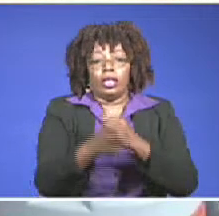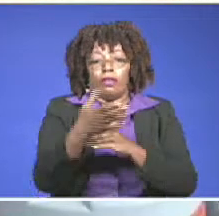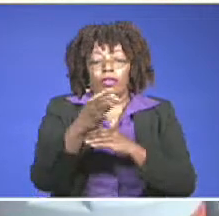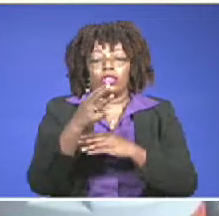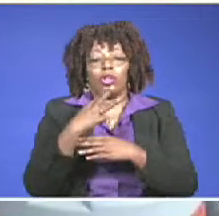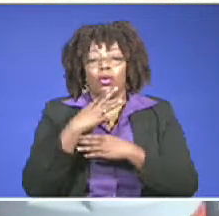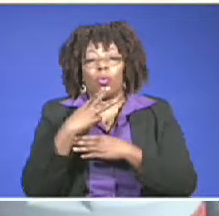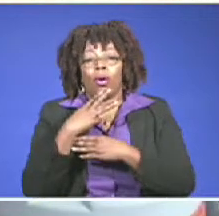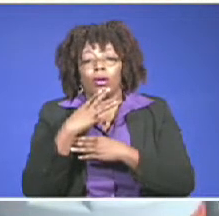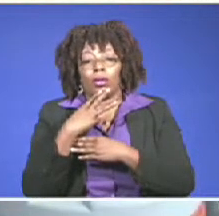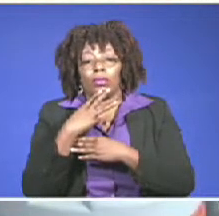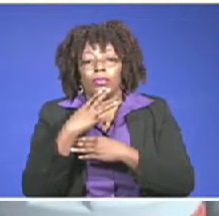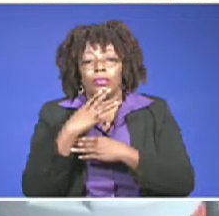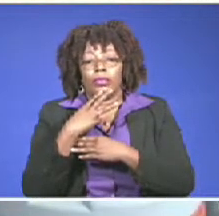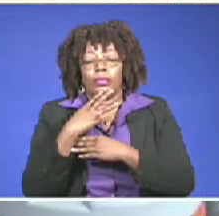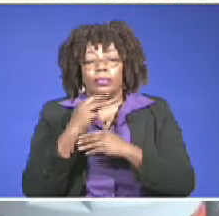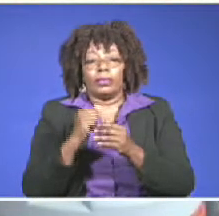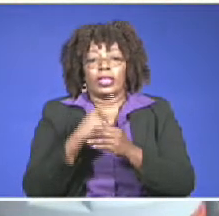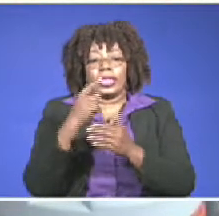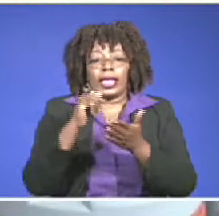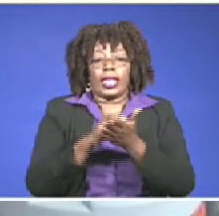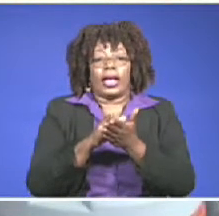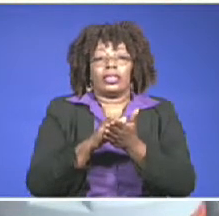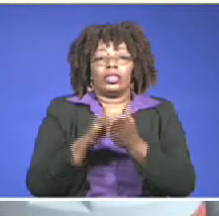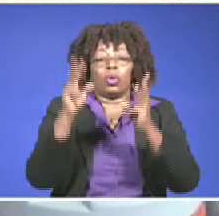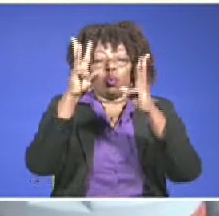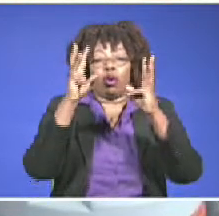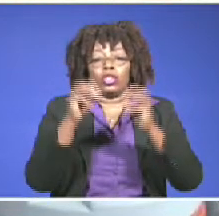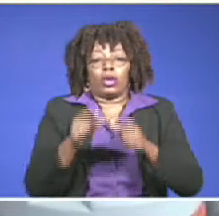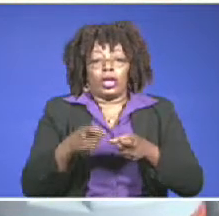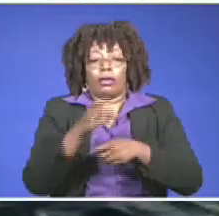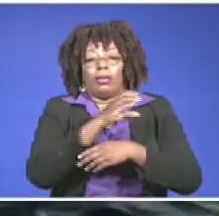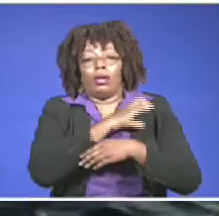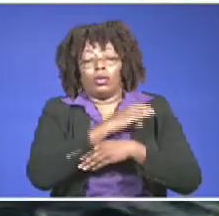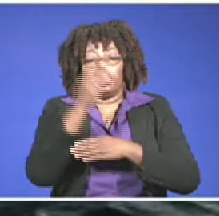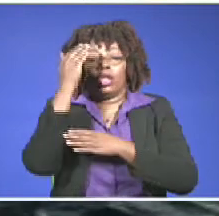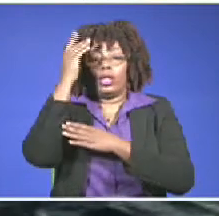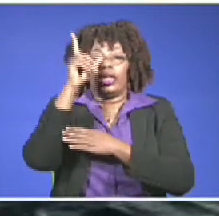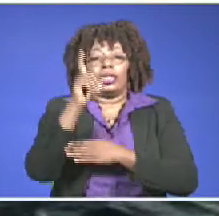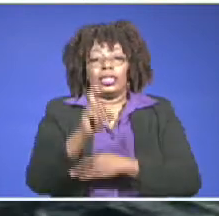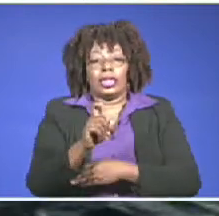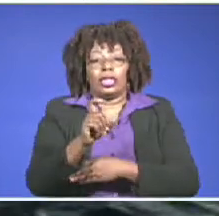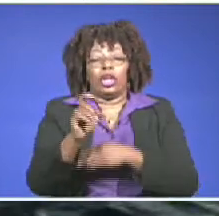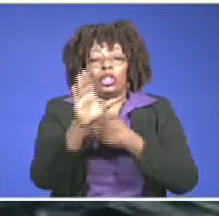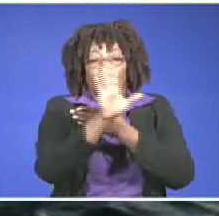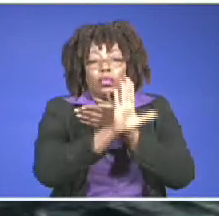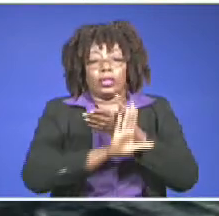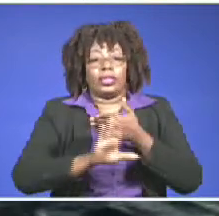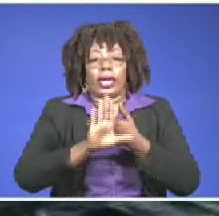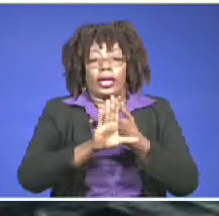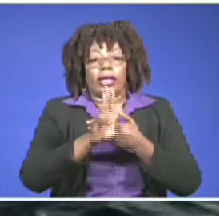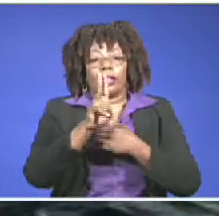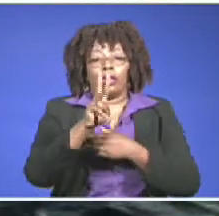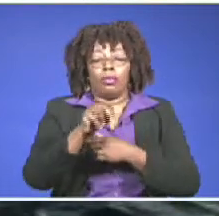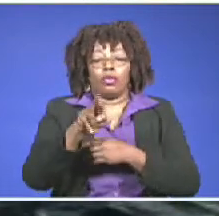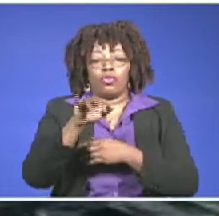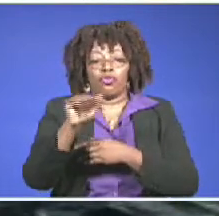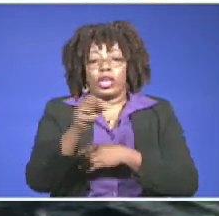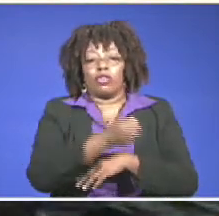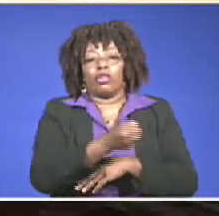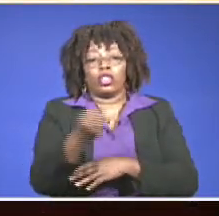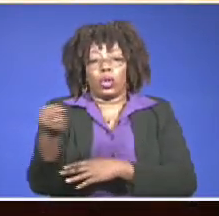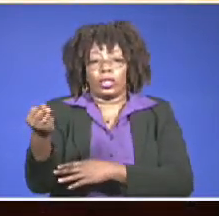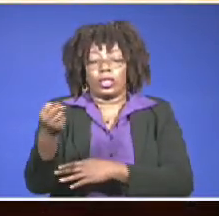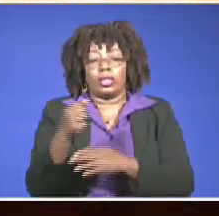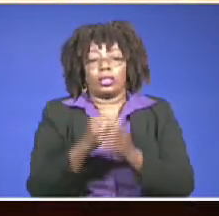Acting Director Delavaux says the workshop will arm officers with the knowledge they need to protect our marine resources.